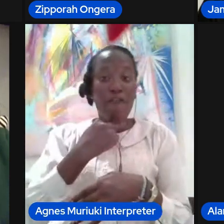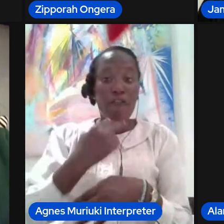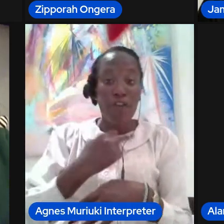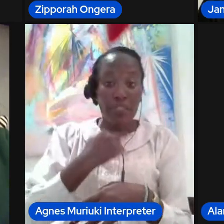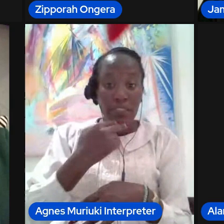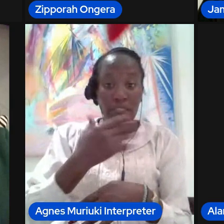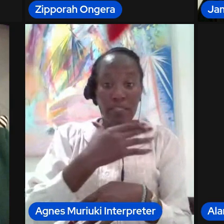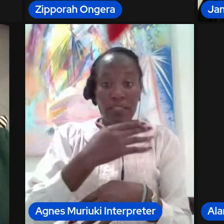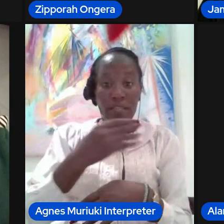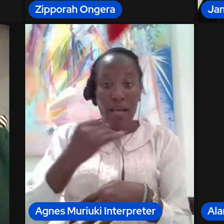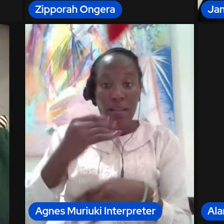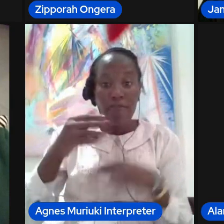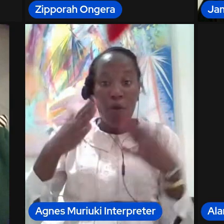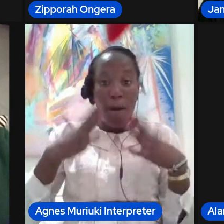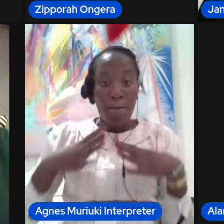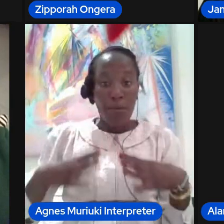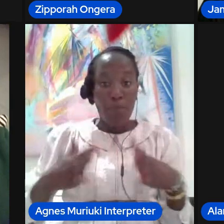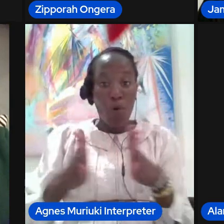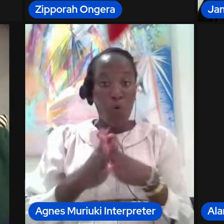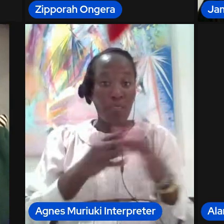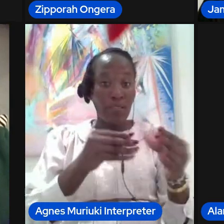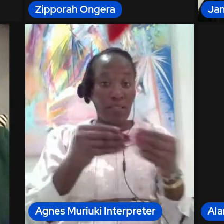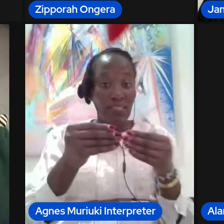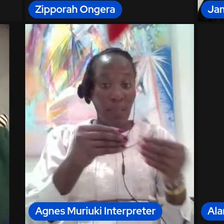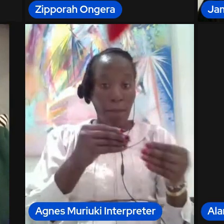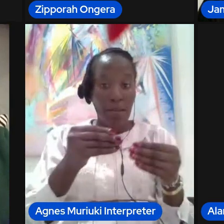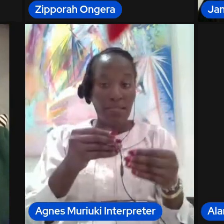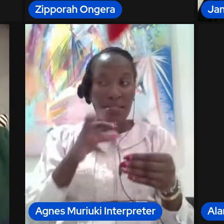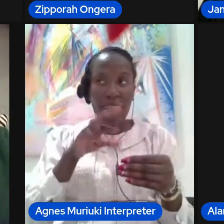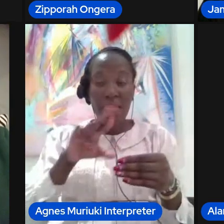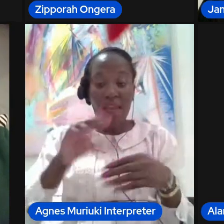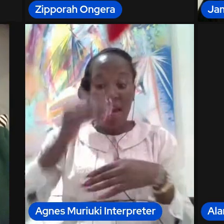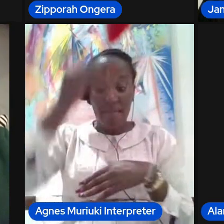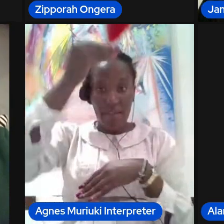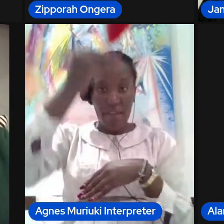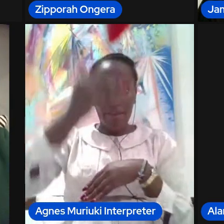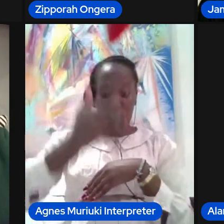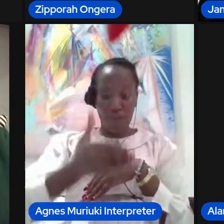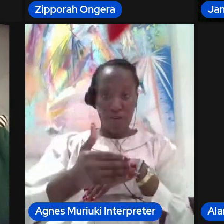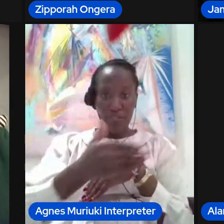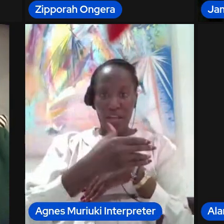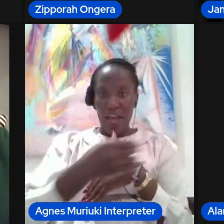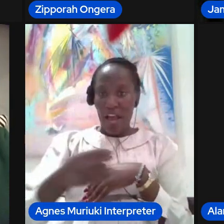at the forefront, and not being filtered